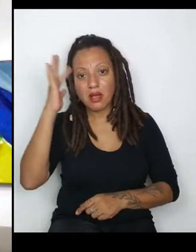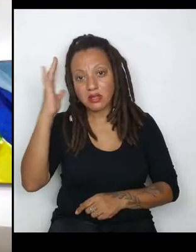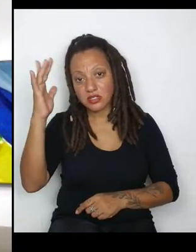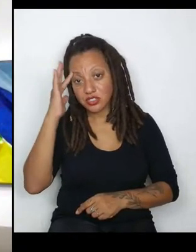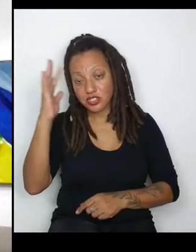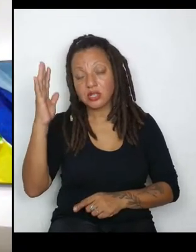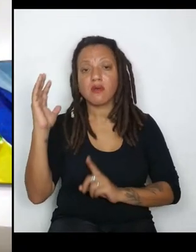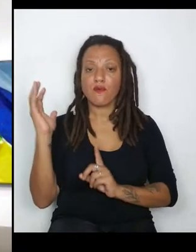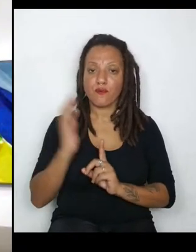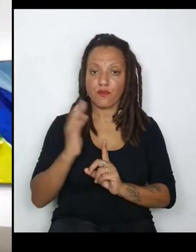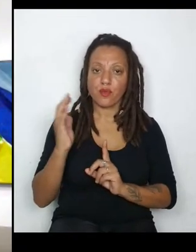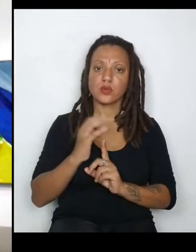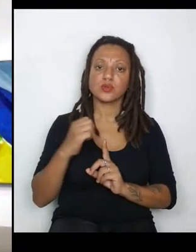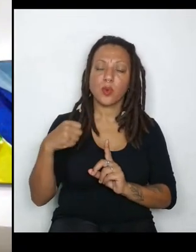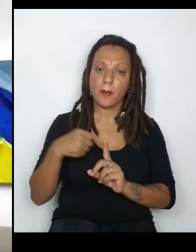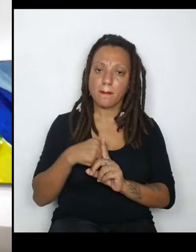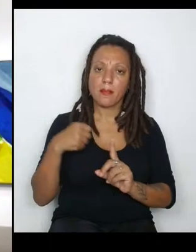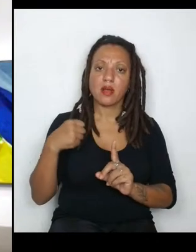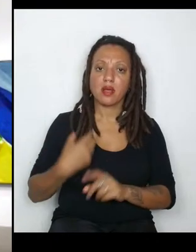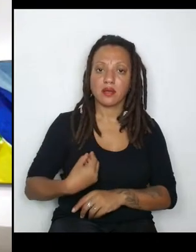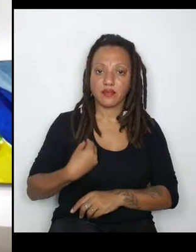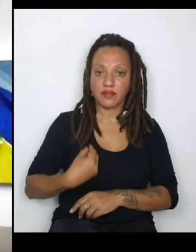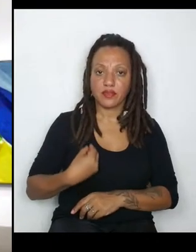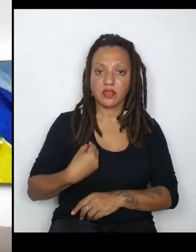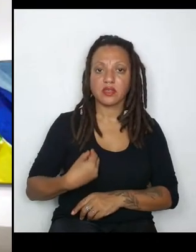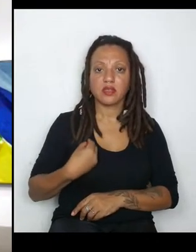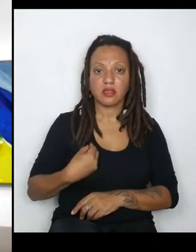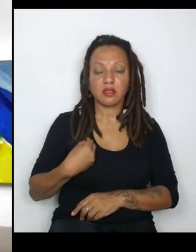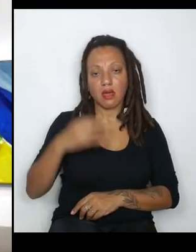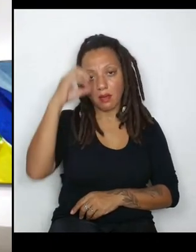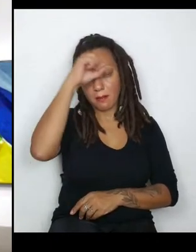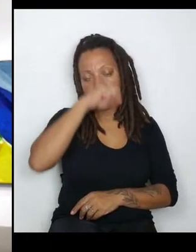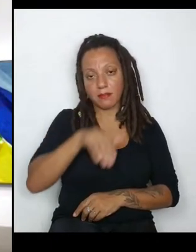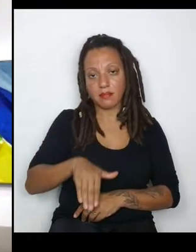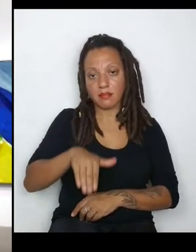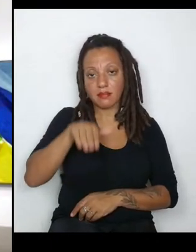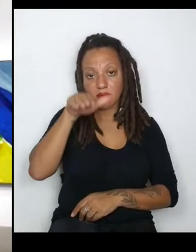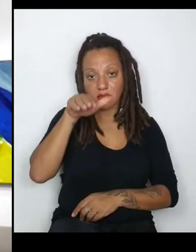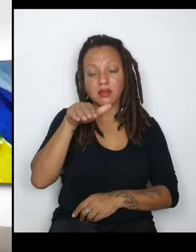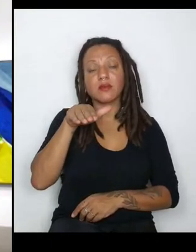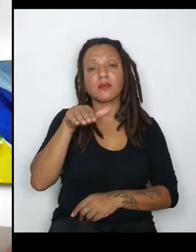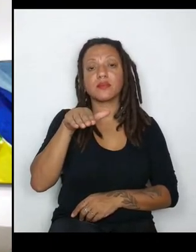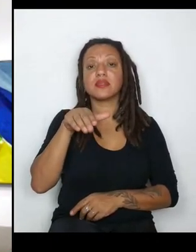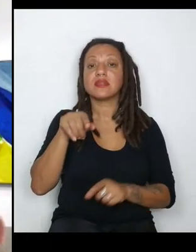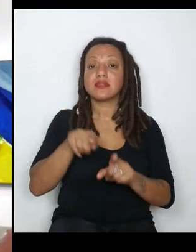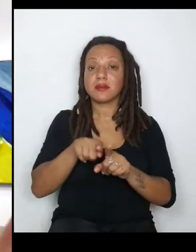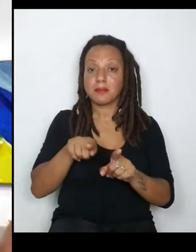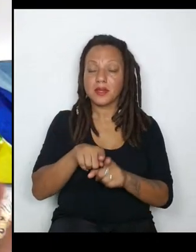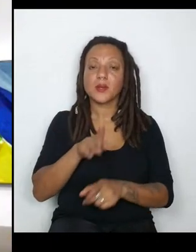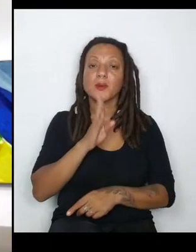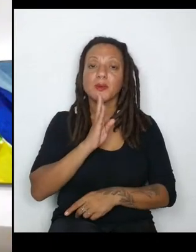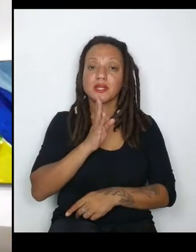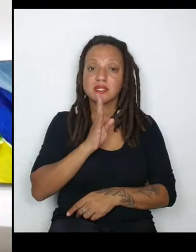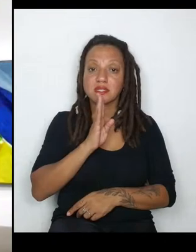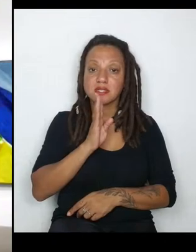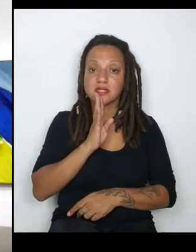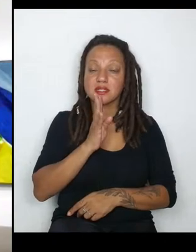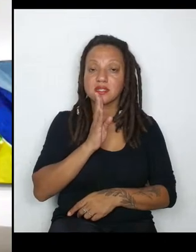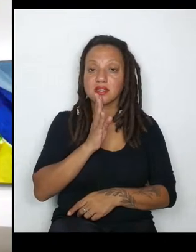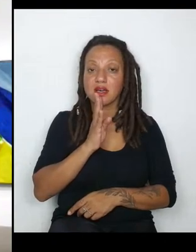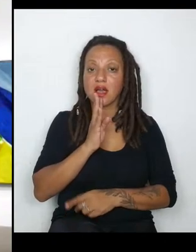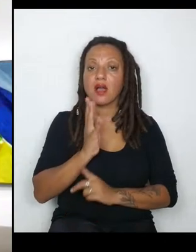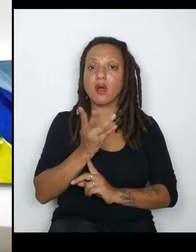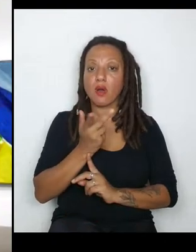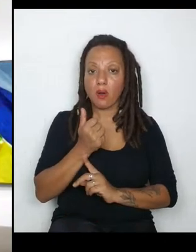grew up and he was very much aware of her books uh always anxious to have them at hand or know